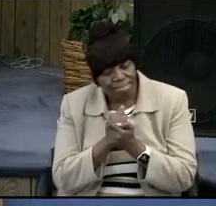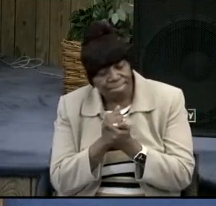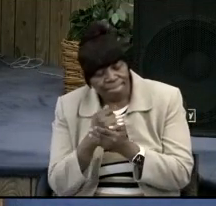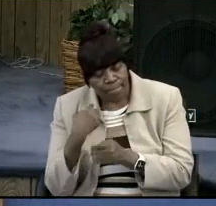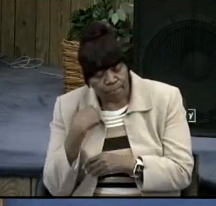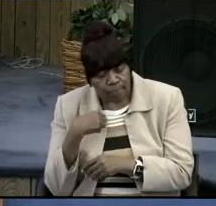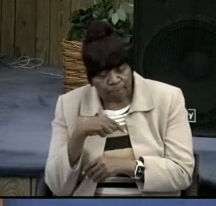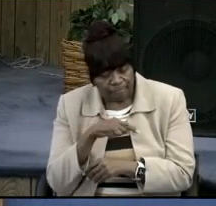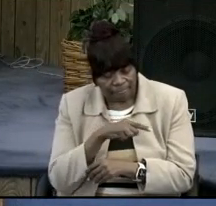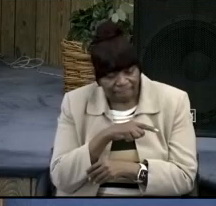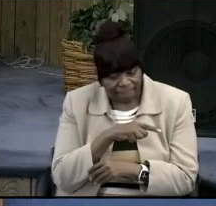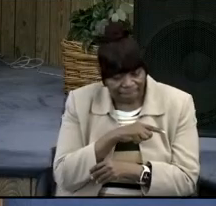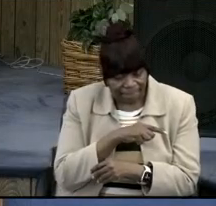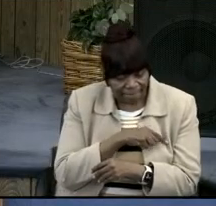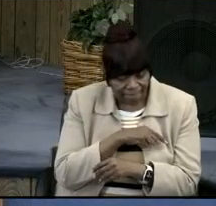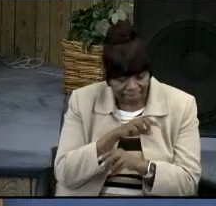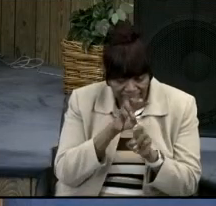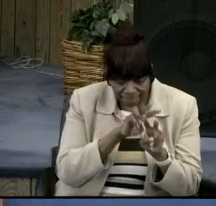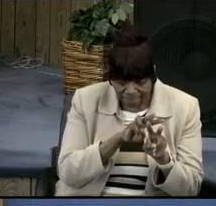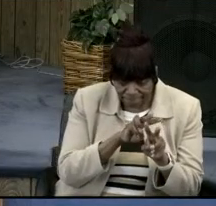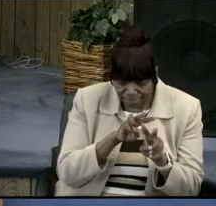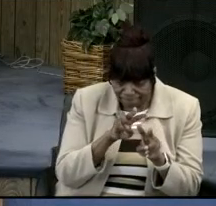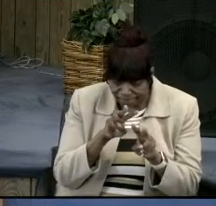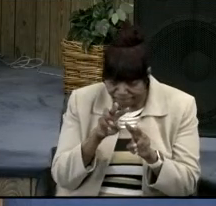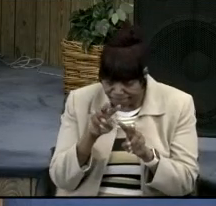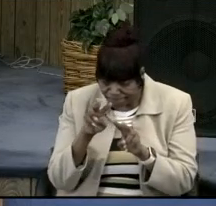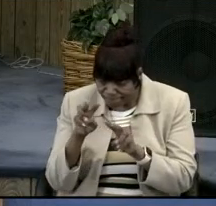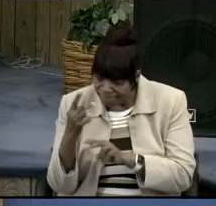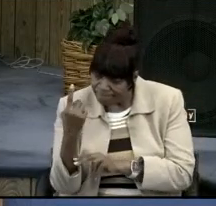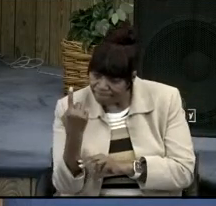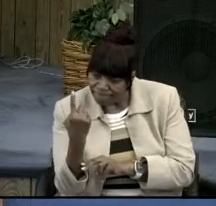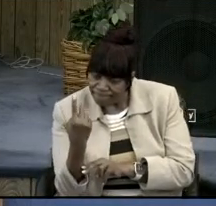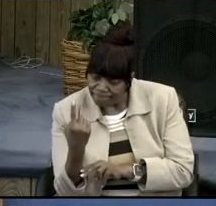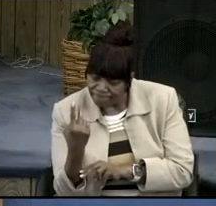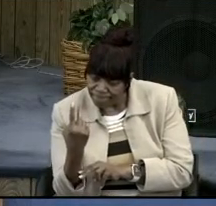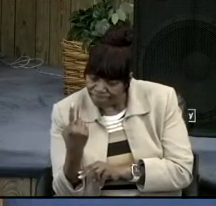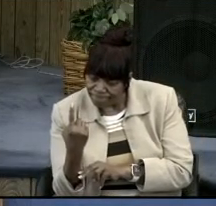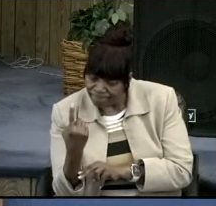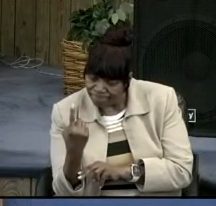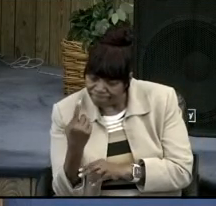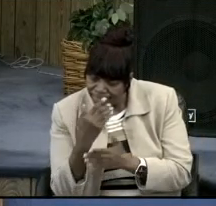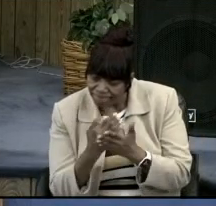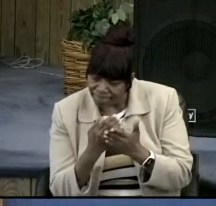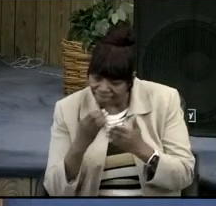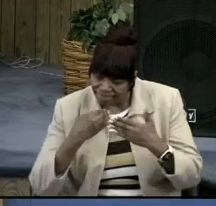We only looked at one little body part today. We just looked at the amazing